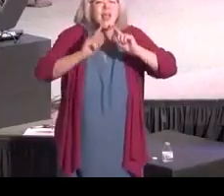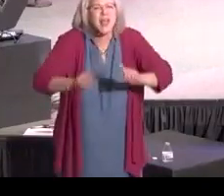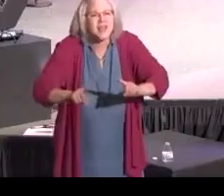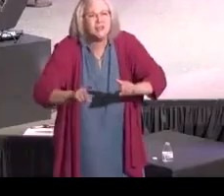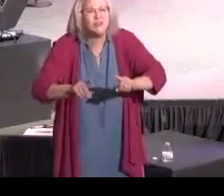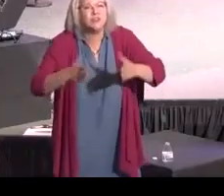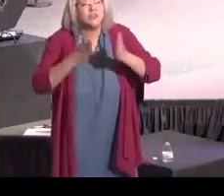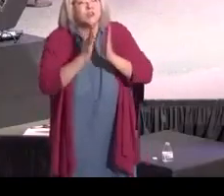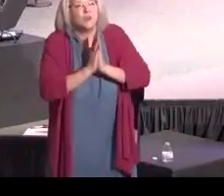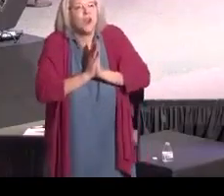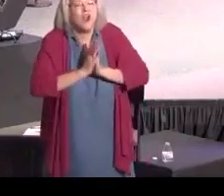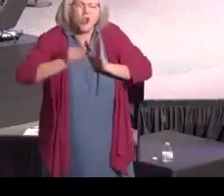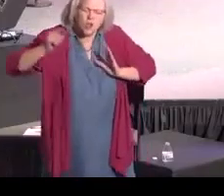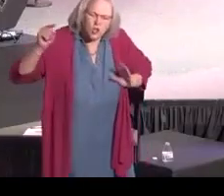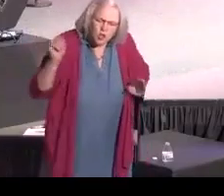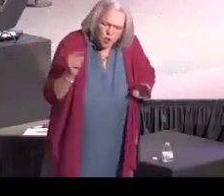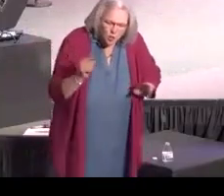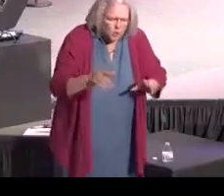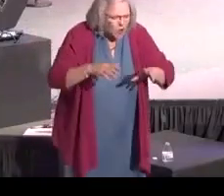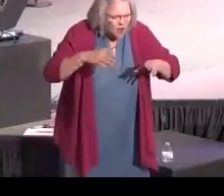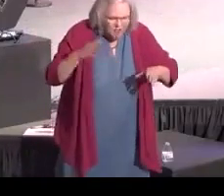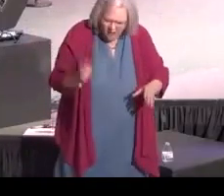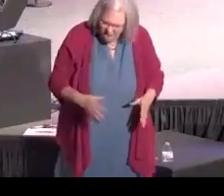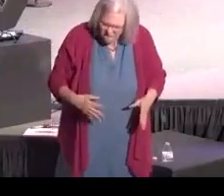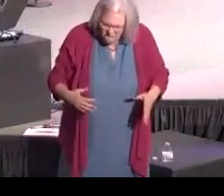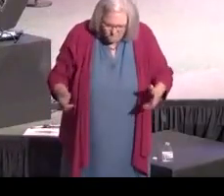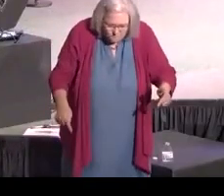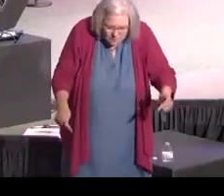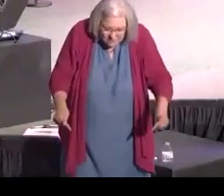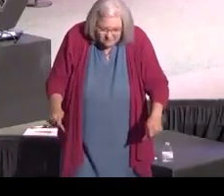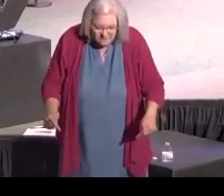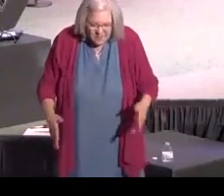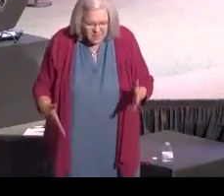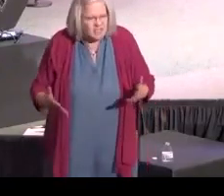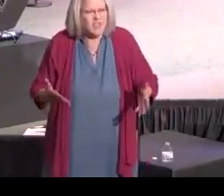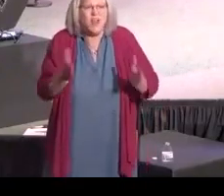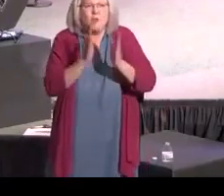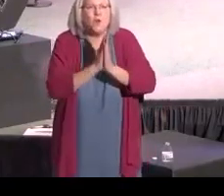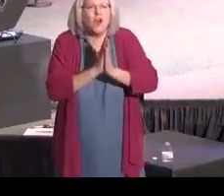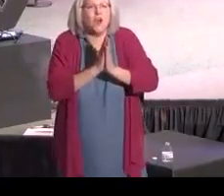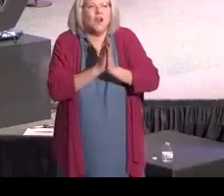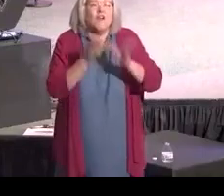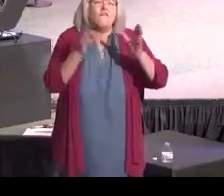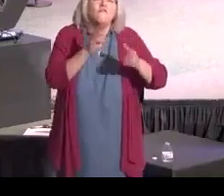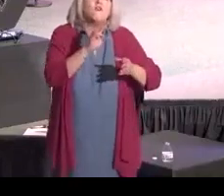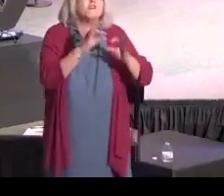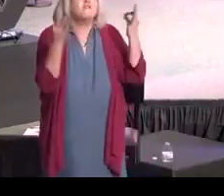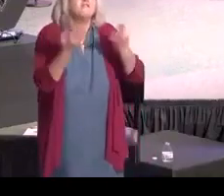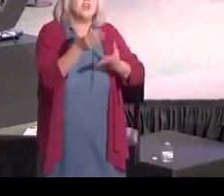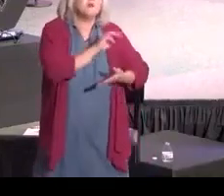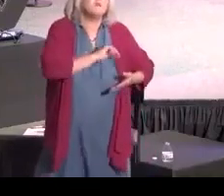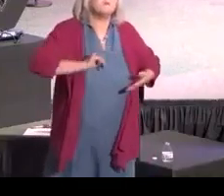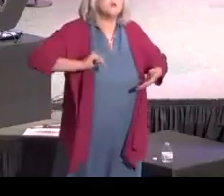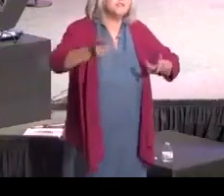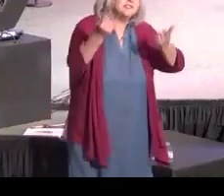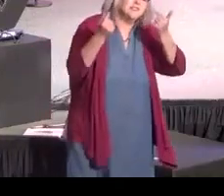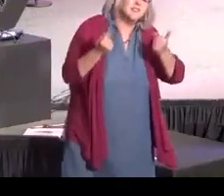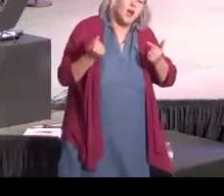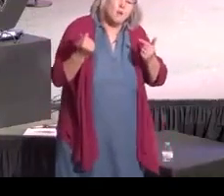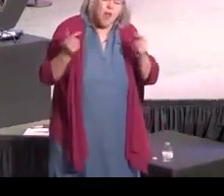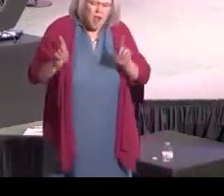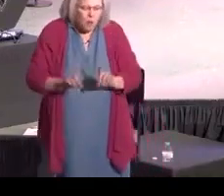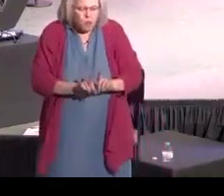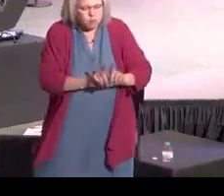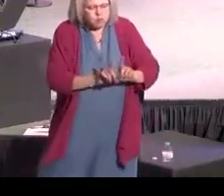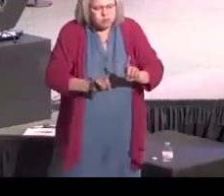that prayer. You put feet to that prayer for that family member who needs someone to come along beside